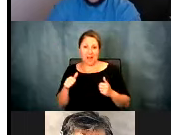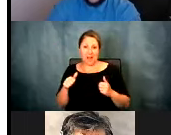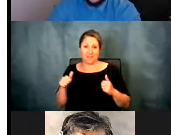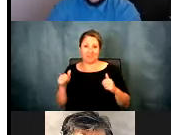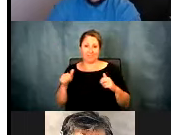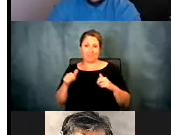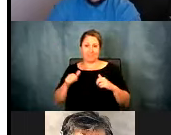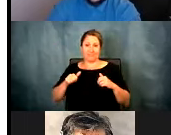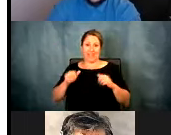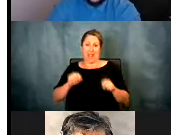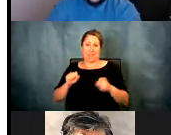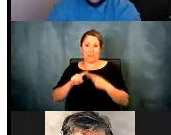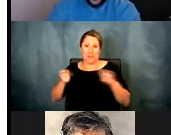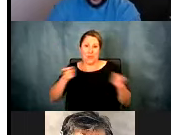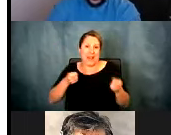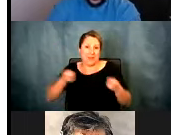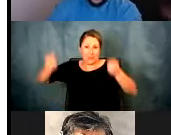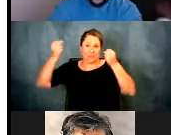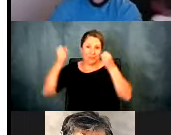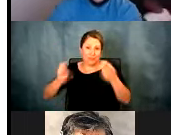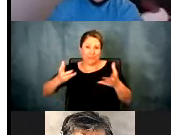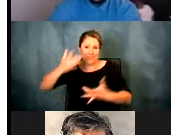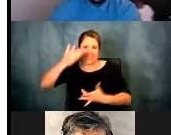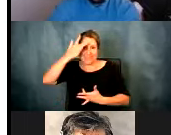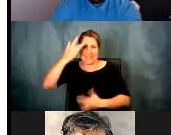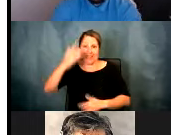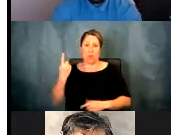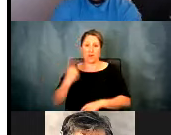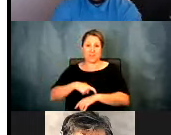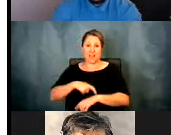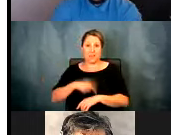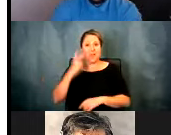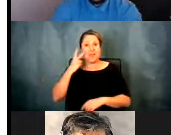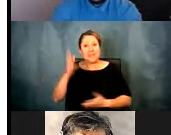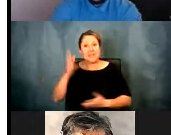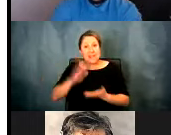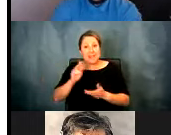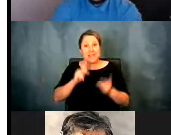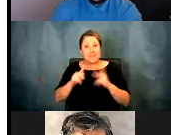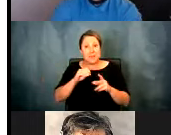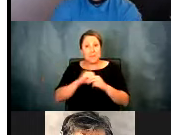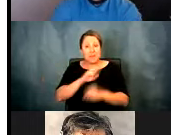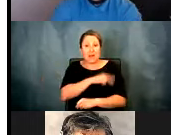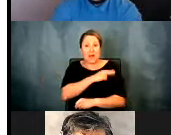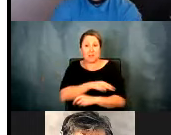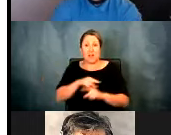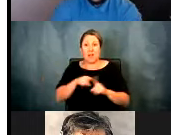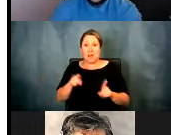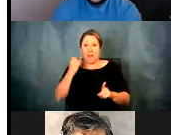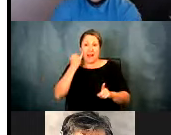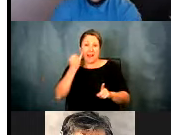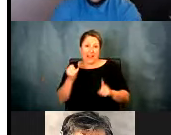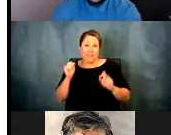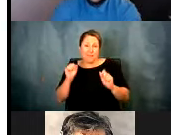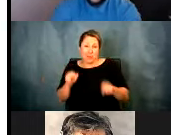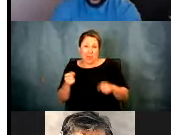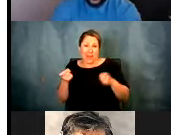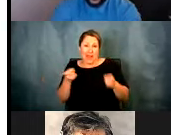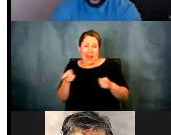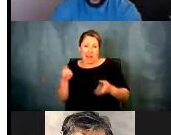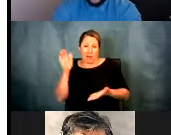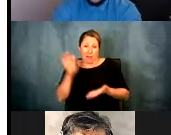And so we're seeing less hospitalizations, but if you can handle less hospitalizations, even having